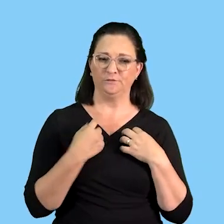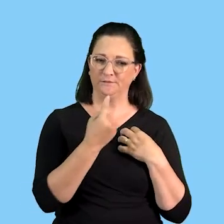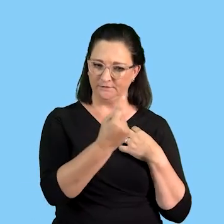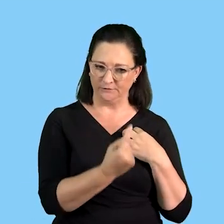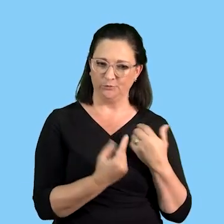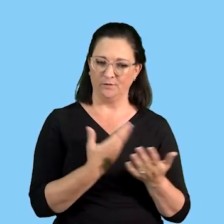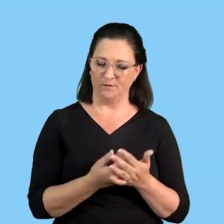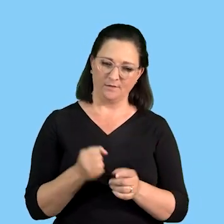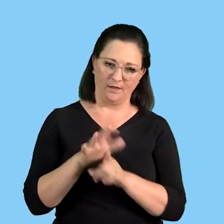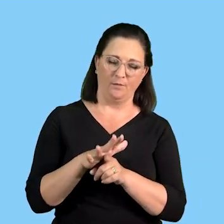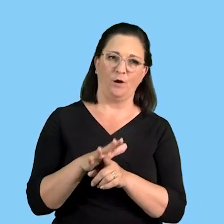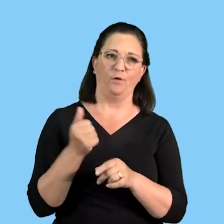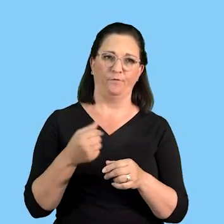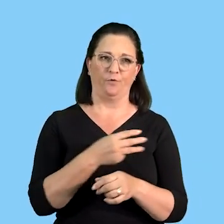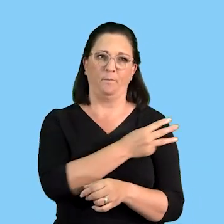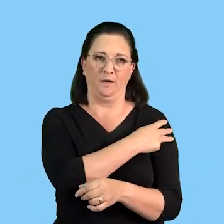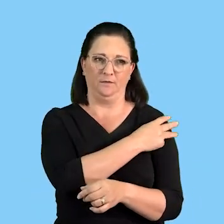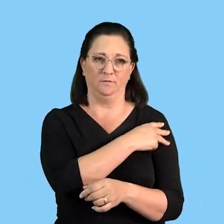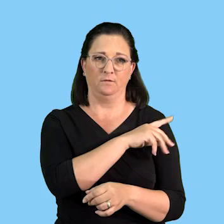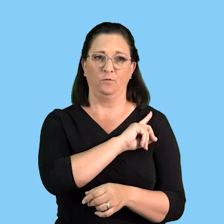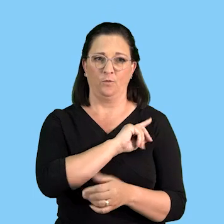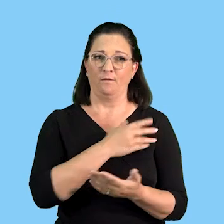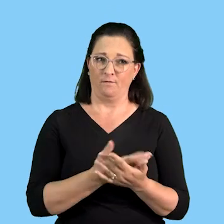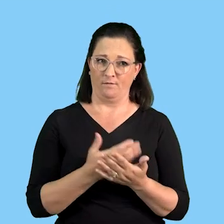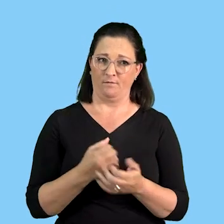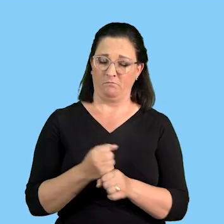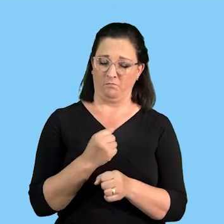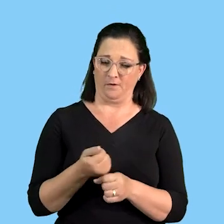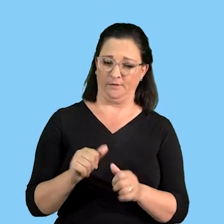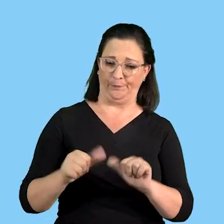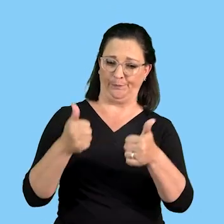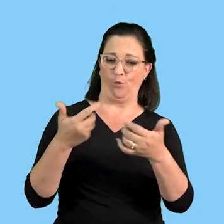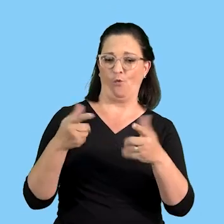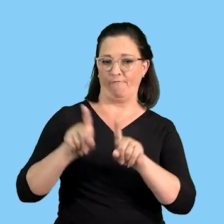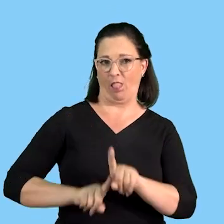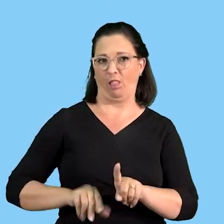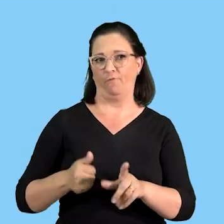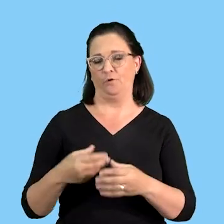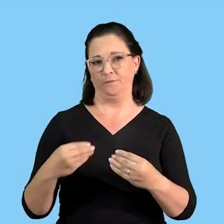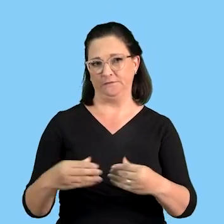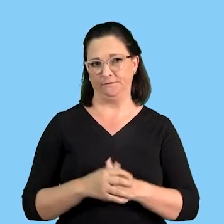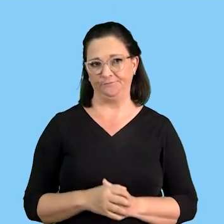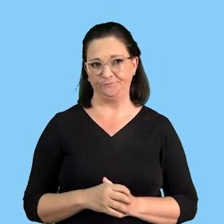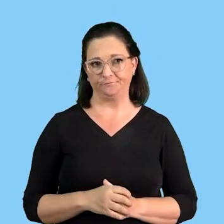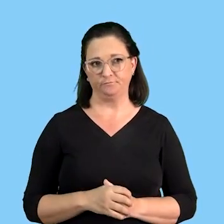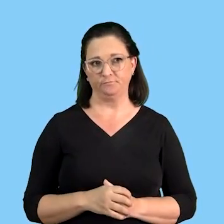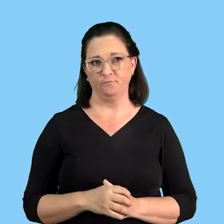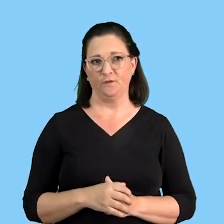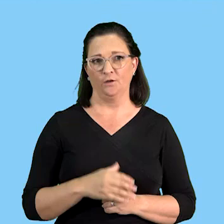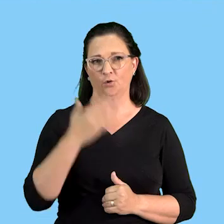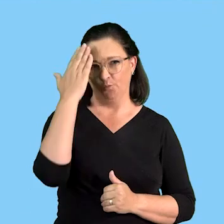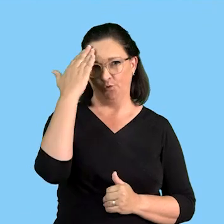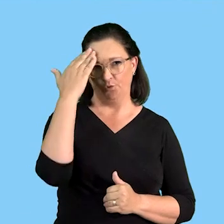impacts on the management function, which determines the success or failure of the business. Because we know that with the sole